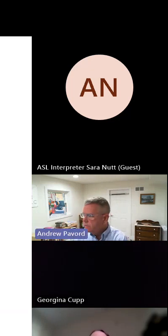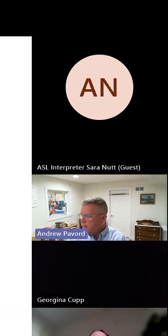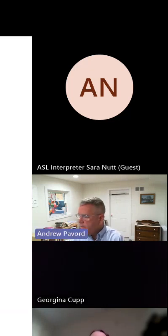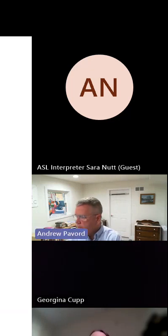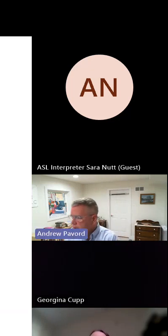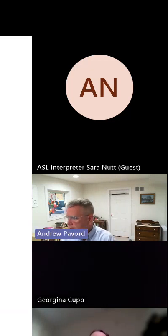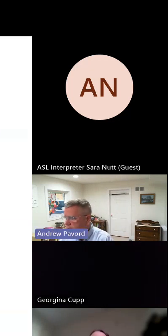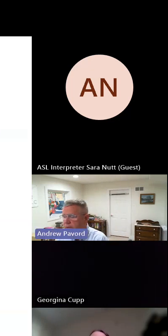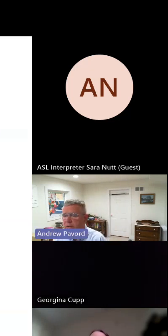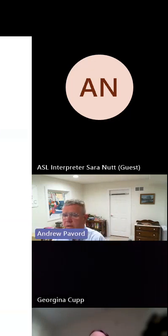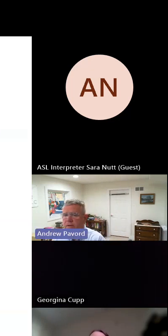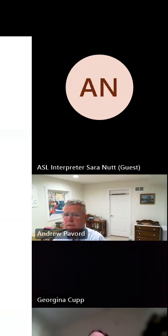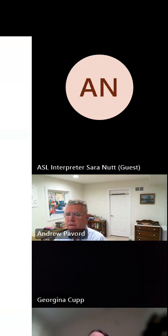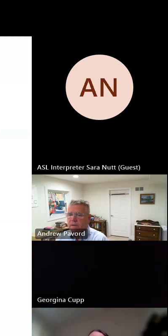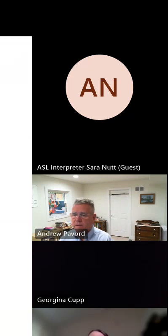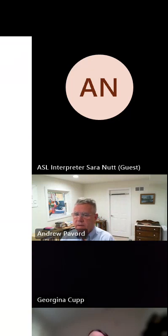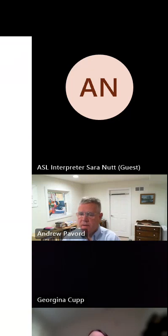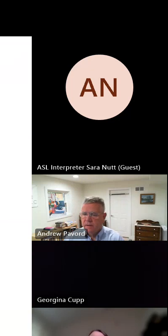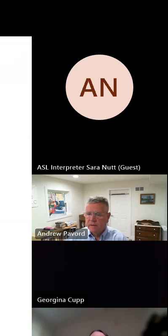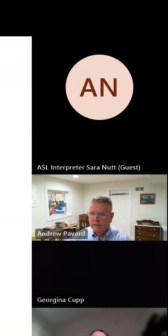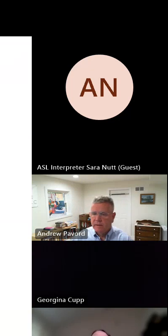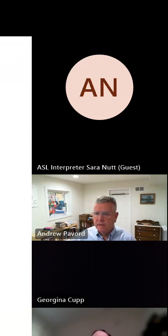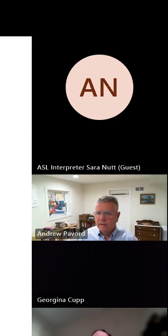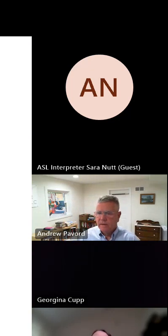And then contract authority?